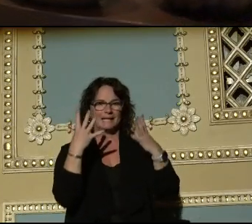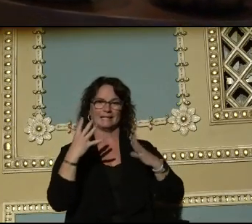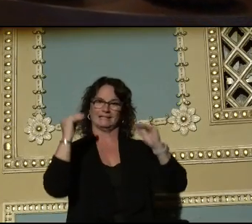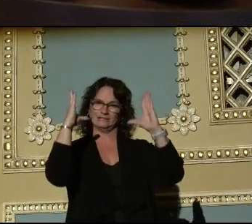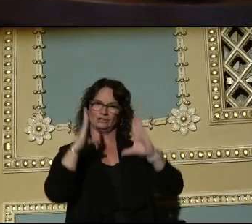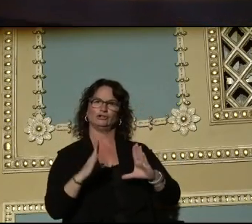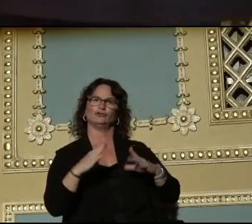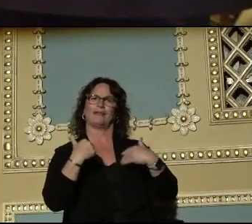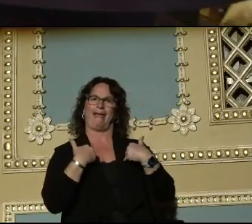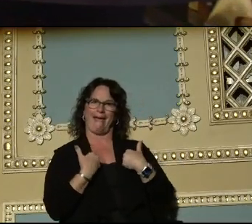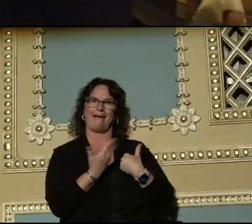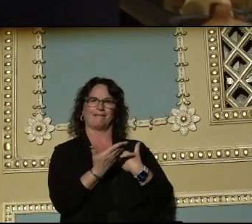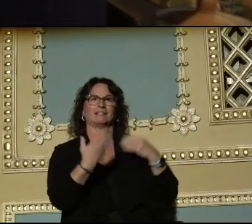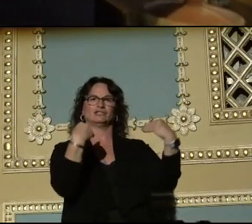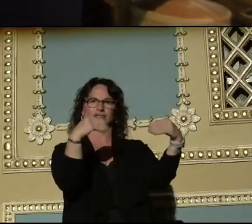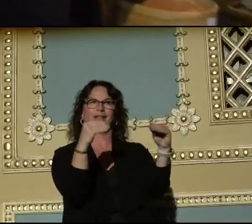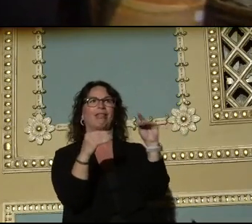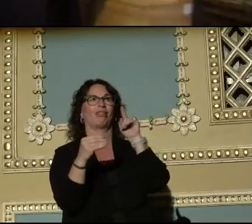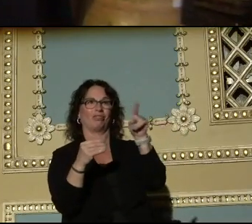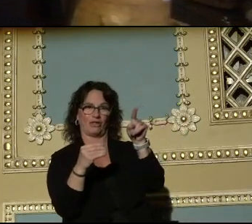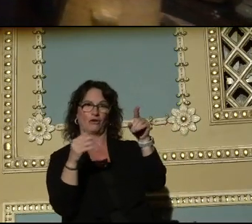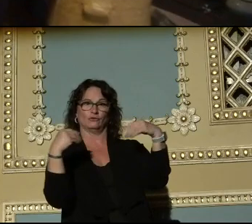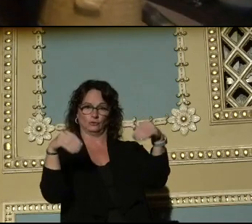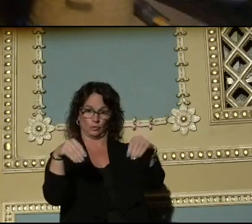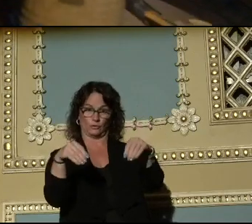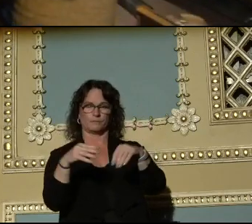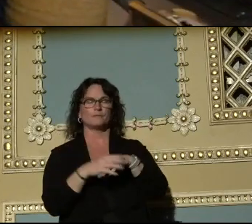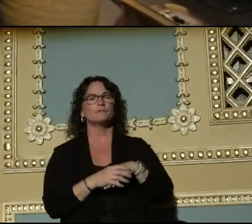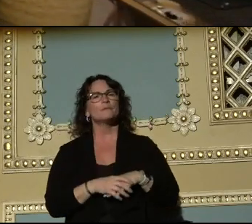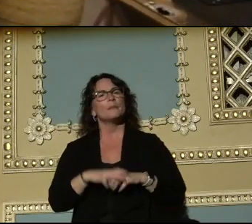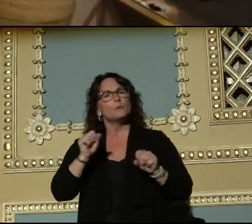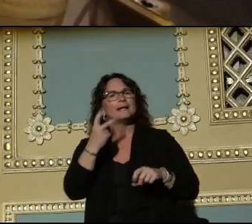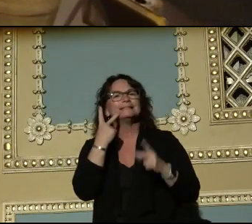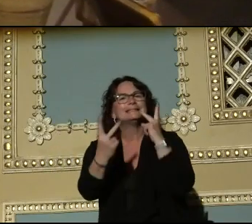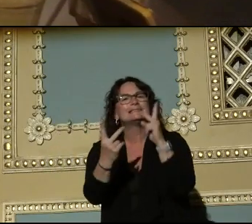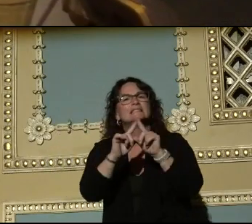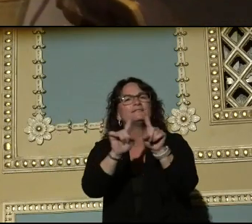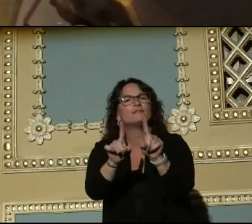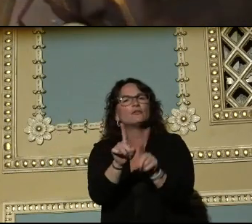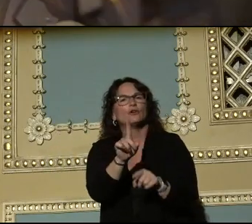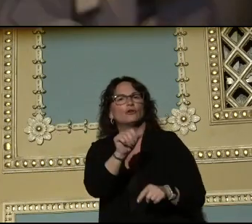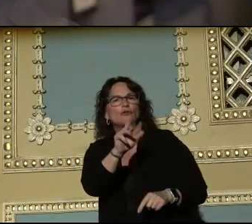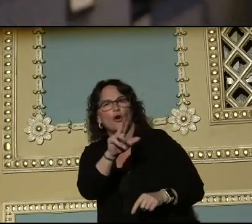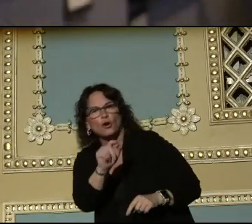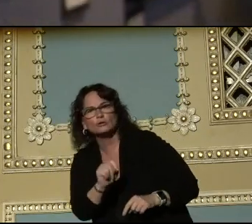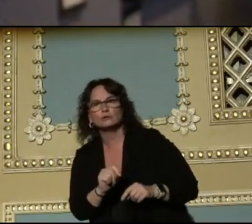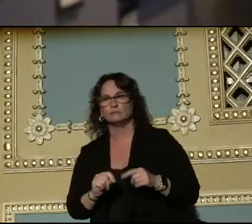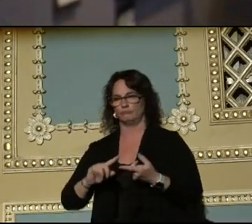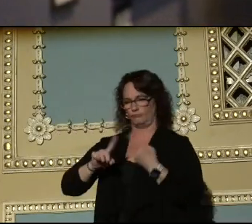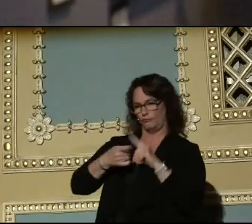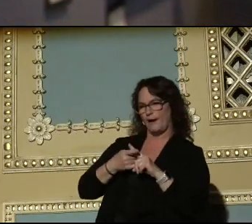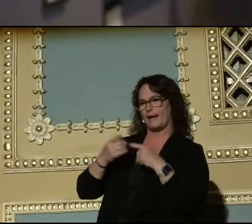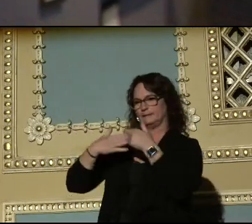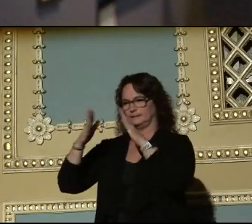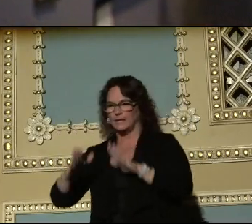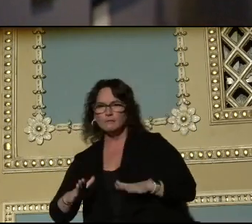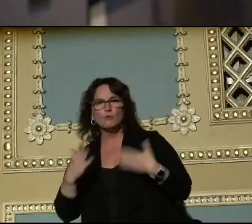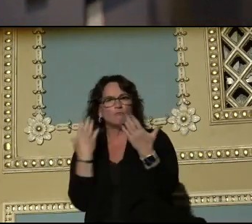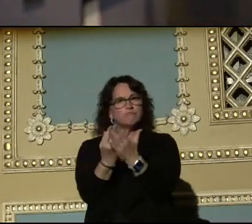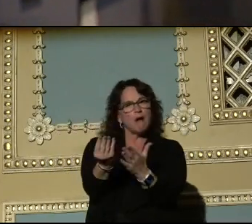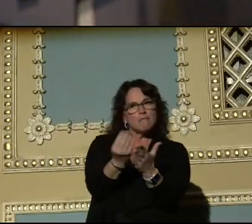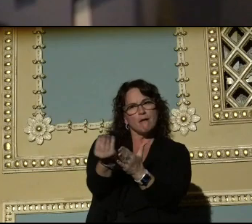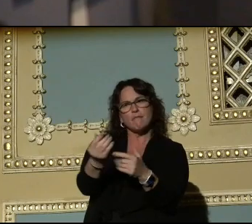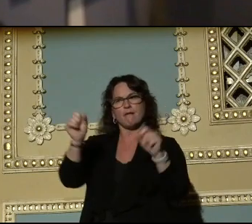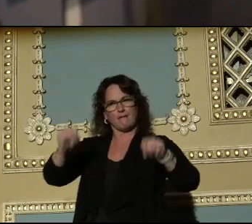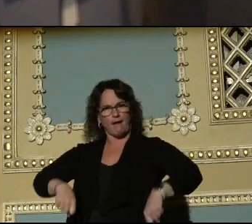feature allows you to see original artwork created by your friends and neighbors and, through your purchases, helps support the community.